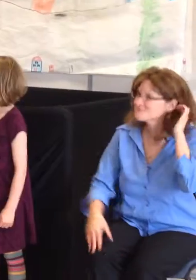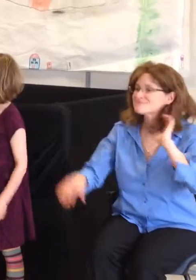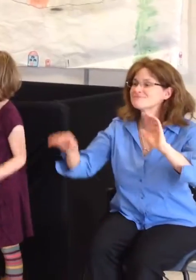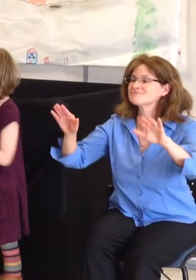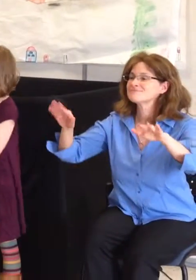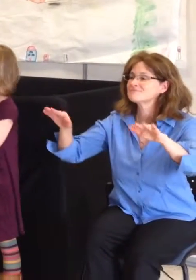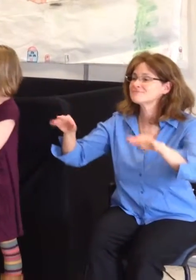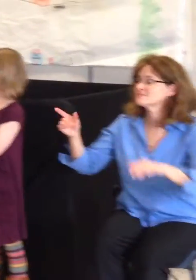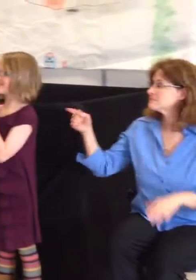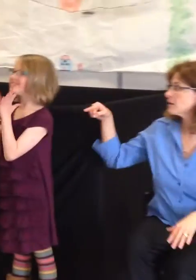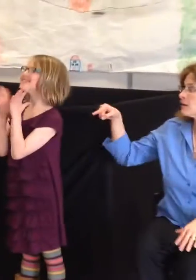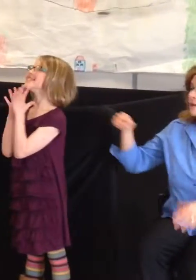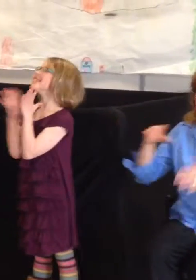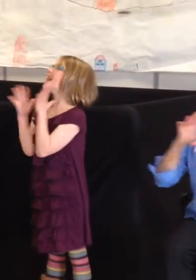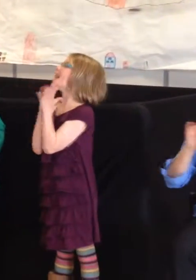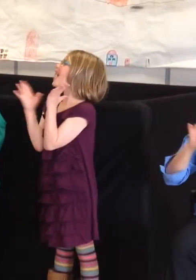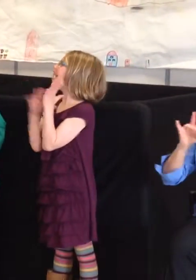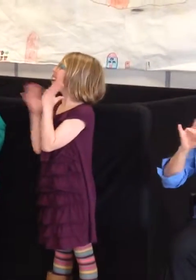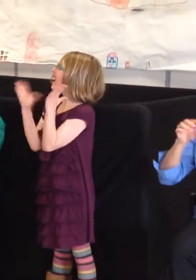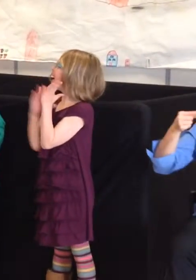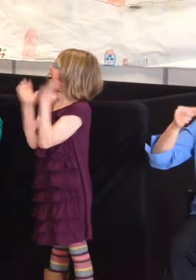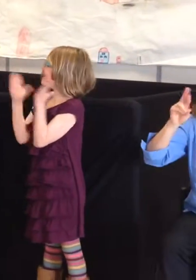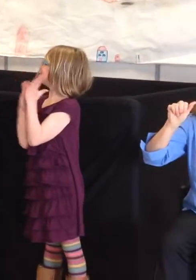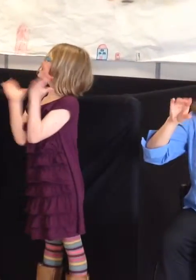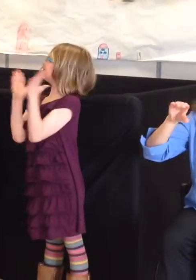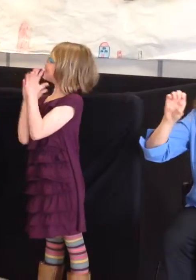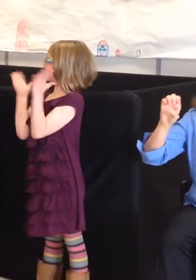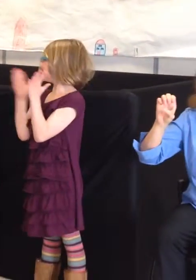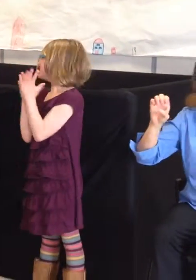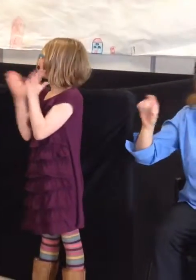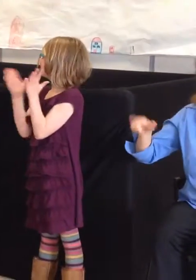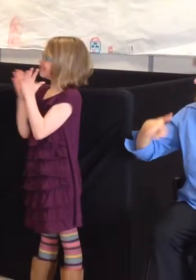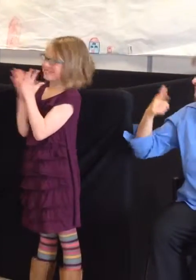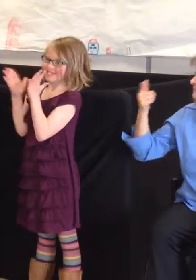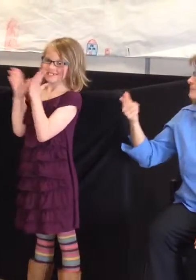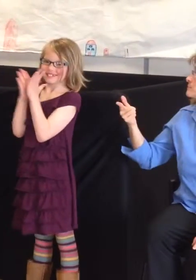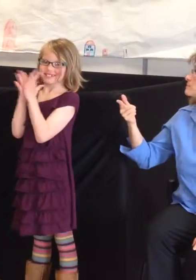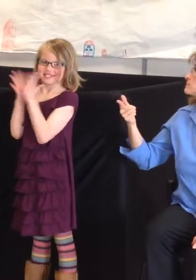right, playing the narrator was Grace.